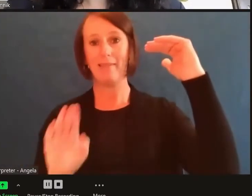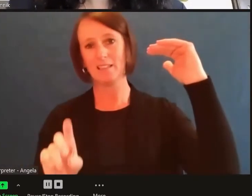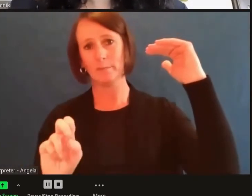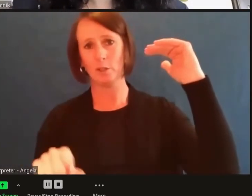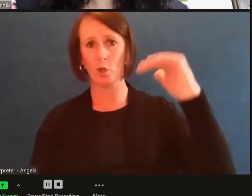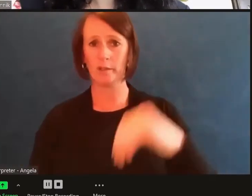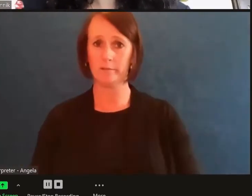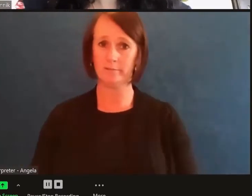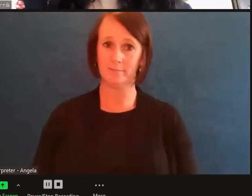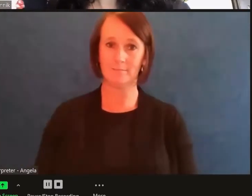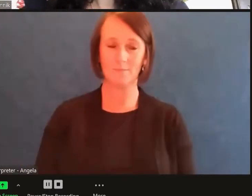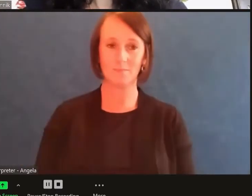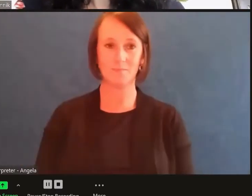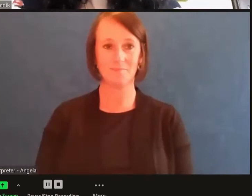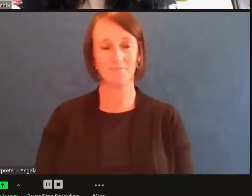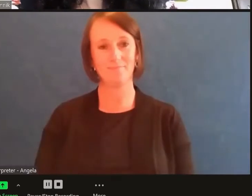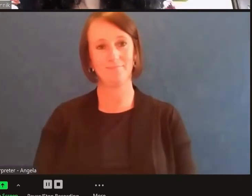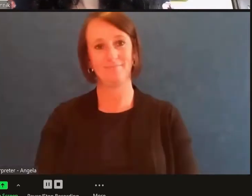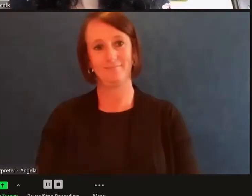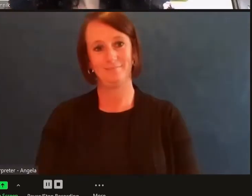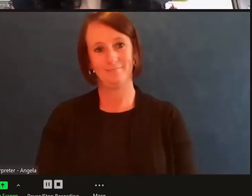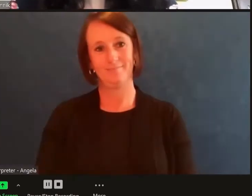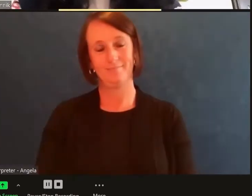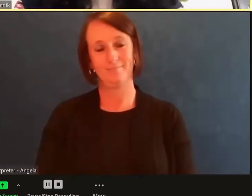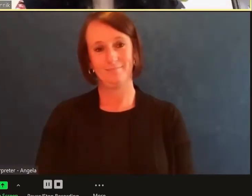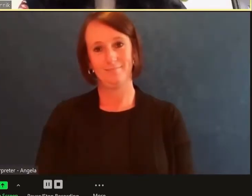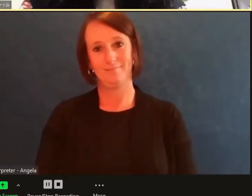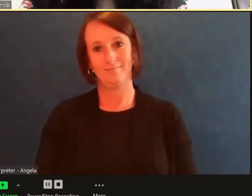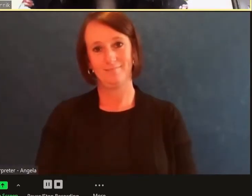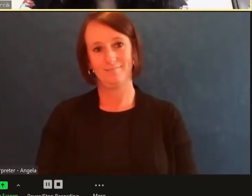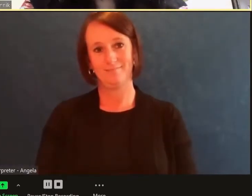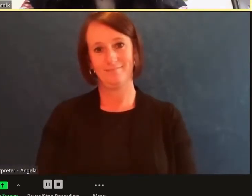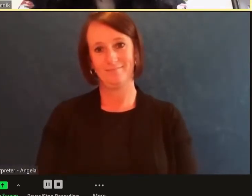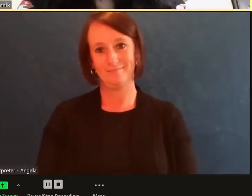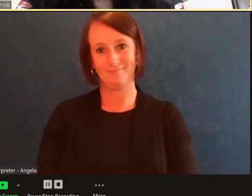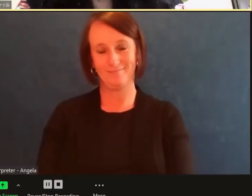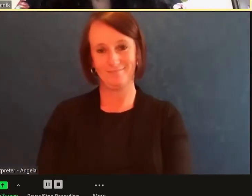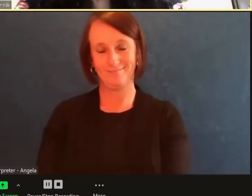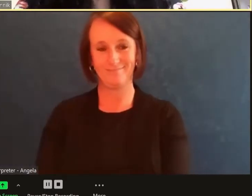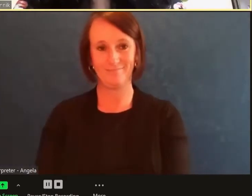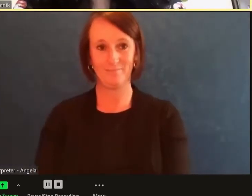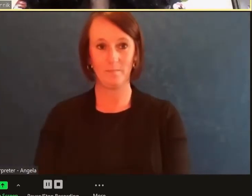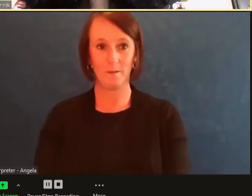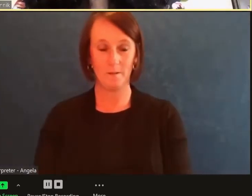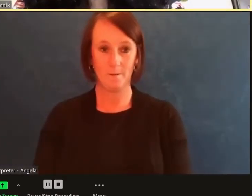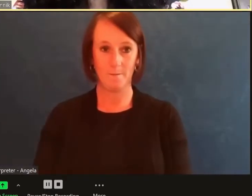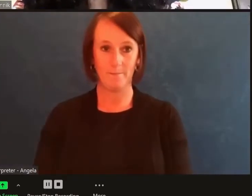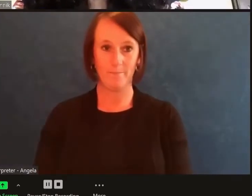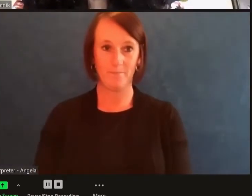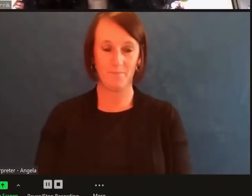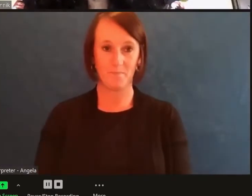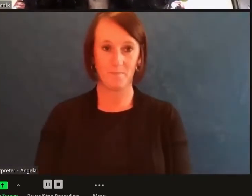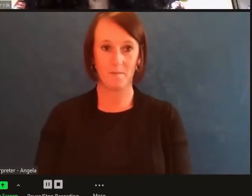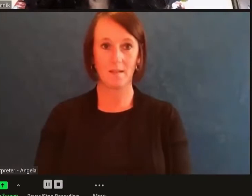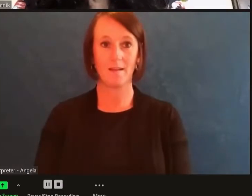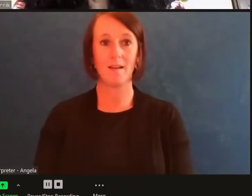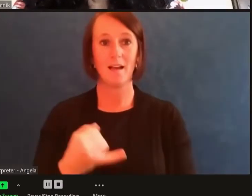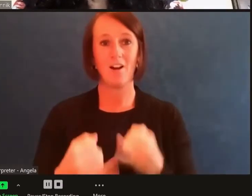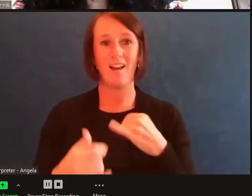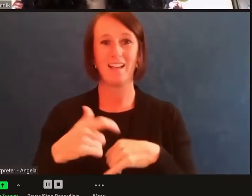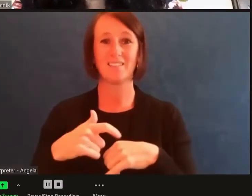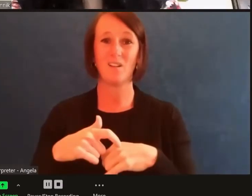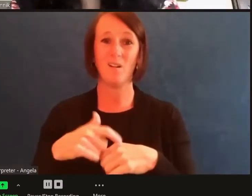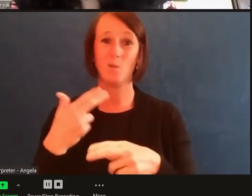my old dog, Winnie the Poodle. Oh, so great Laura, name. So, well, our last dog was called Beyonce.